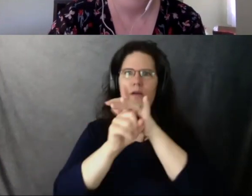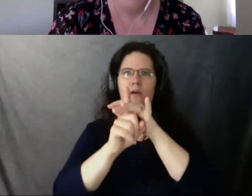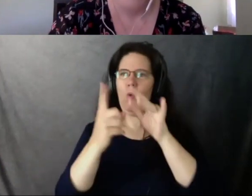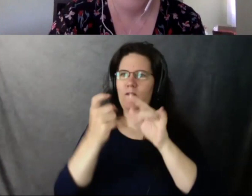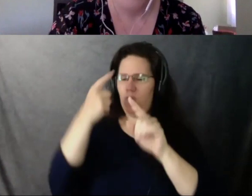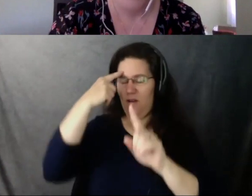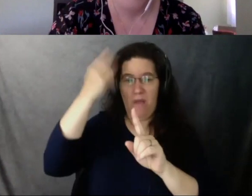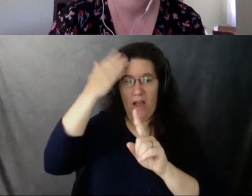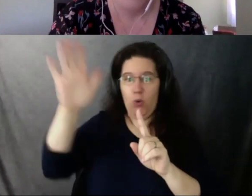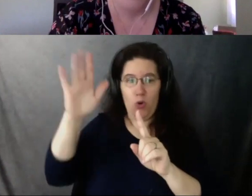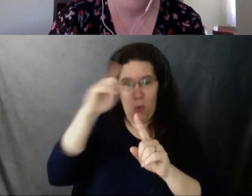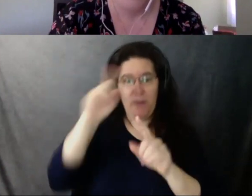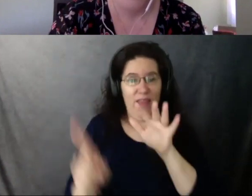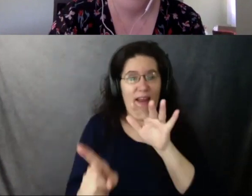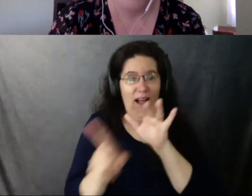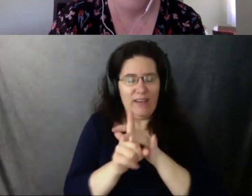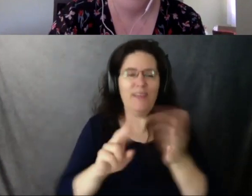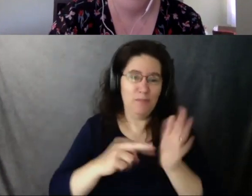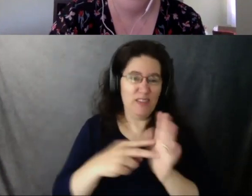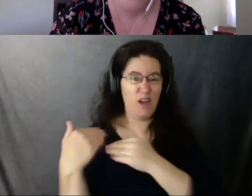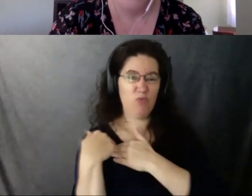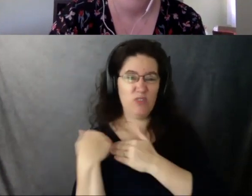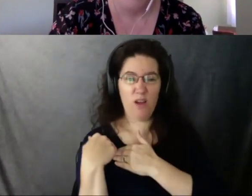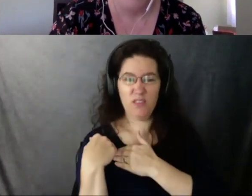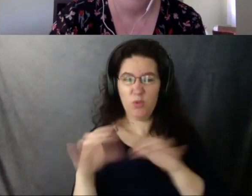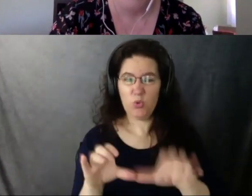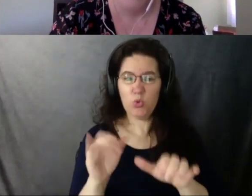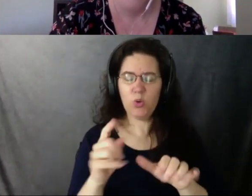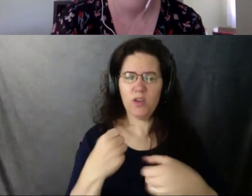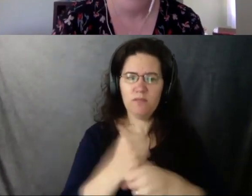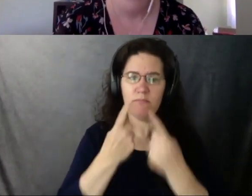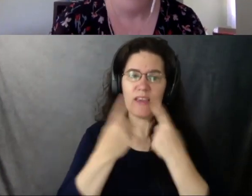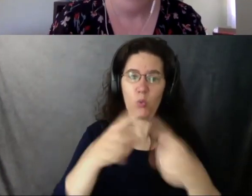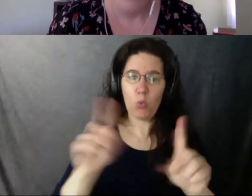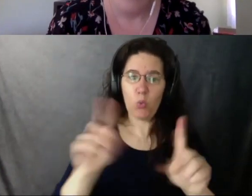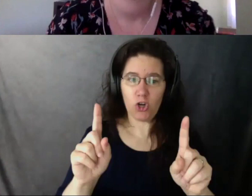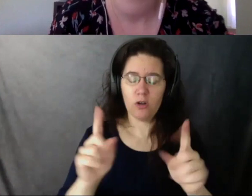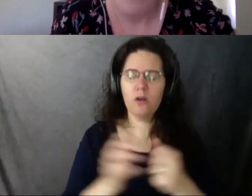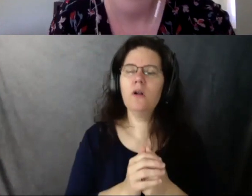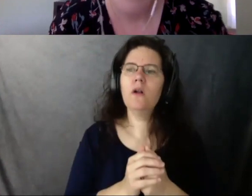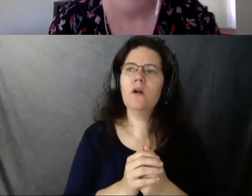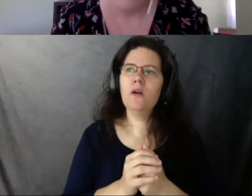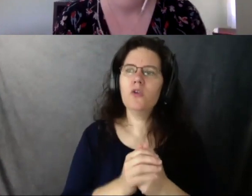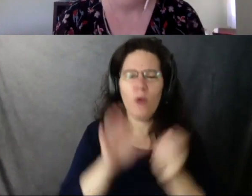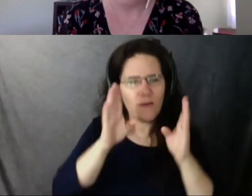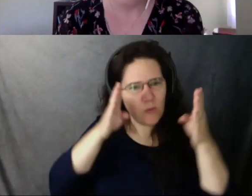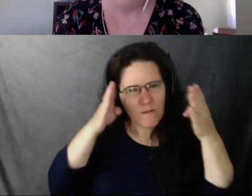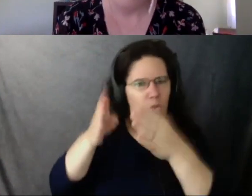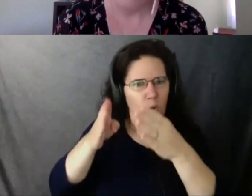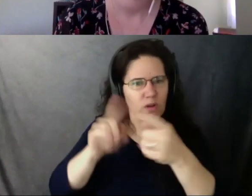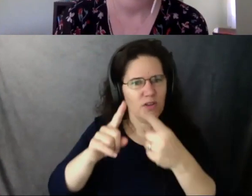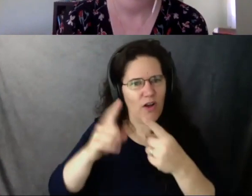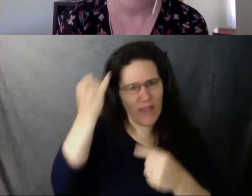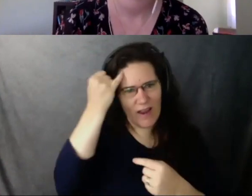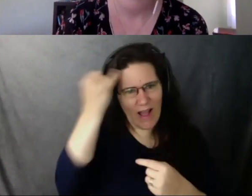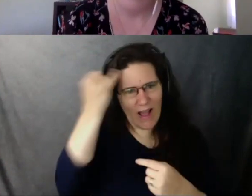So you just have to give priority to your idea and design a